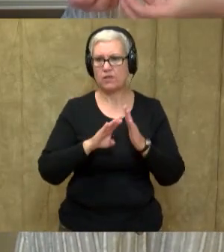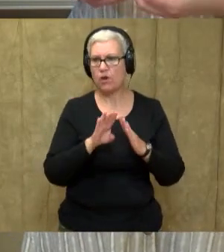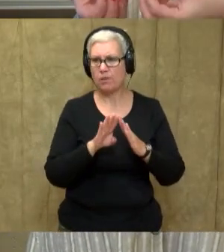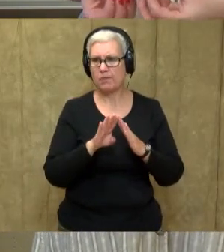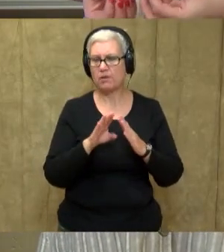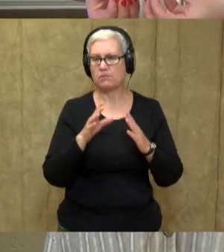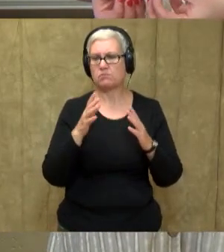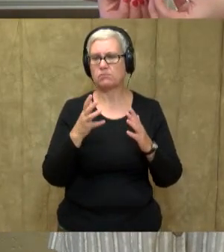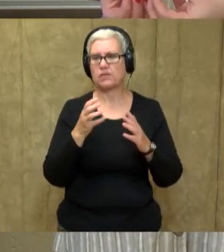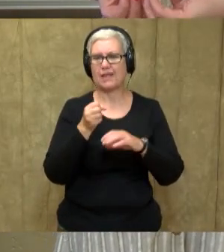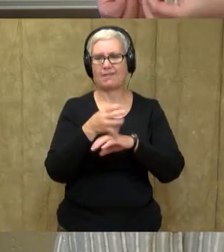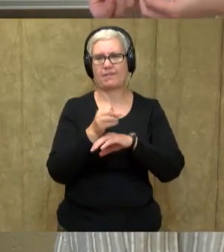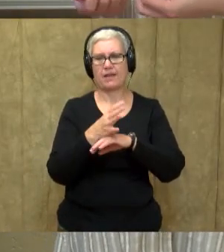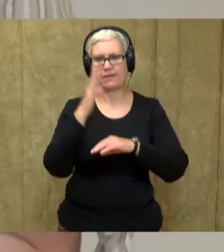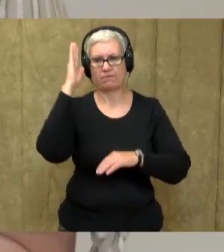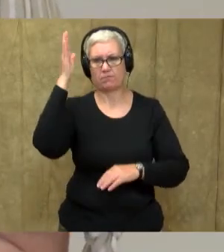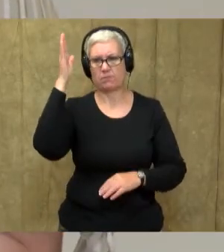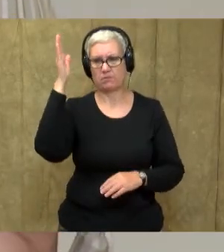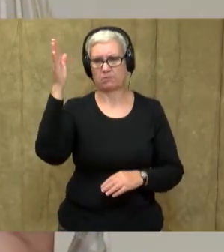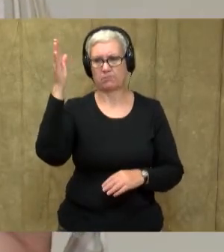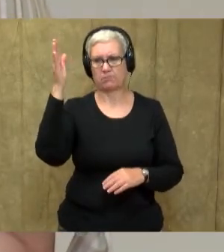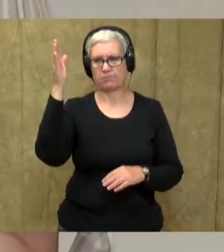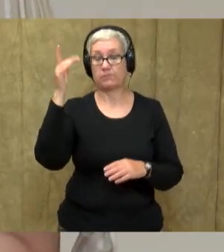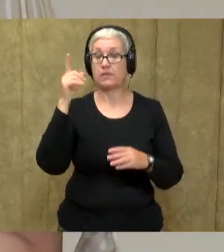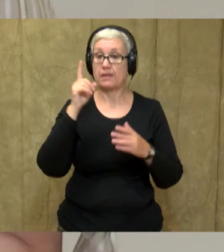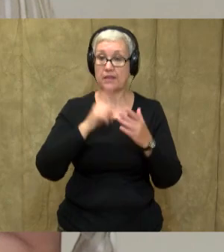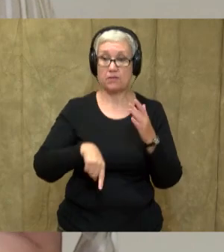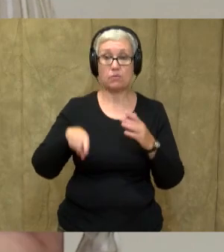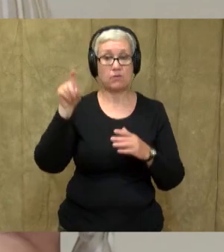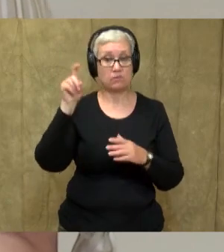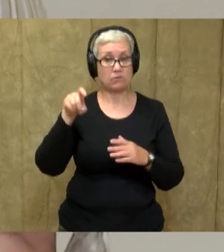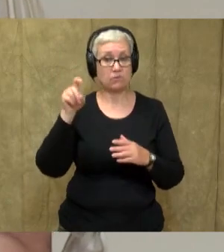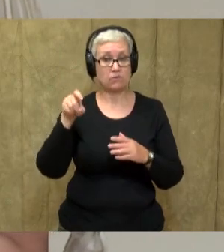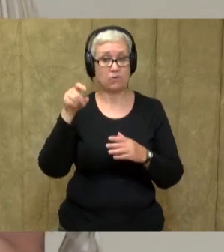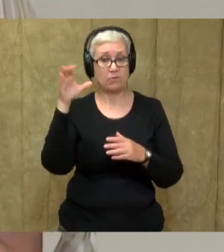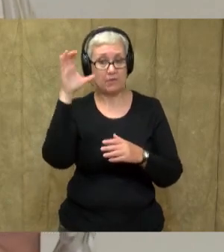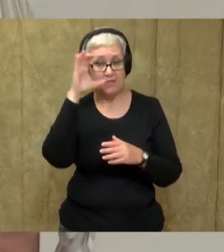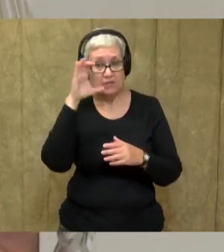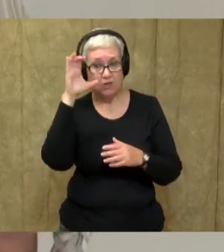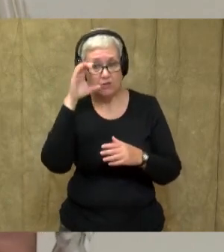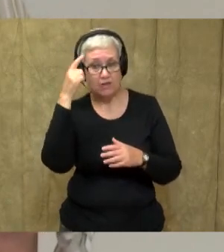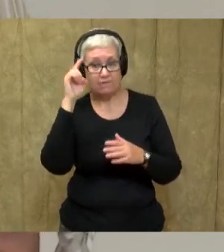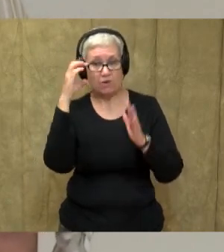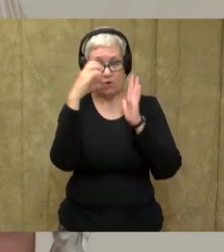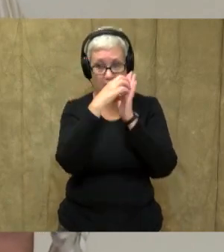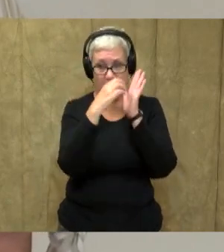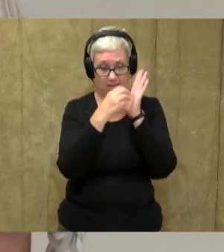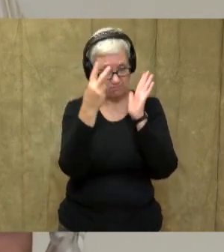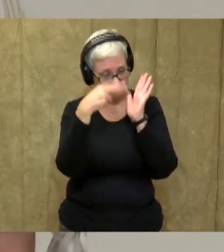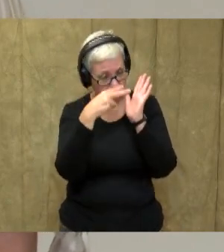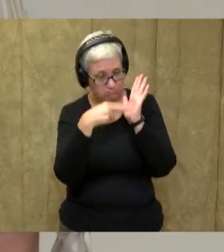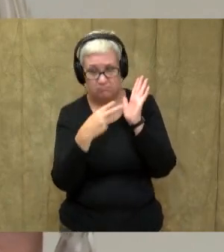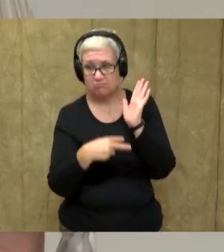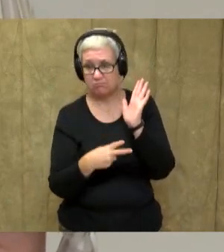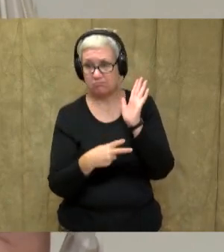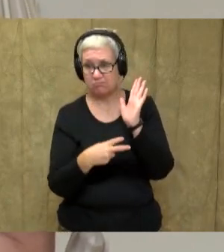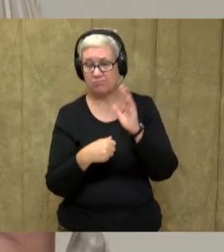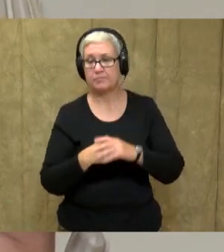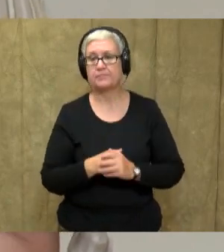a very effective speech, and that's what you should be looking for as you're going through your text this week.